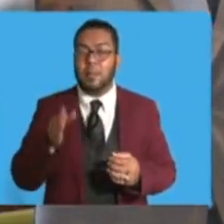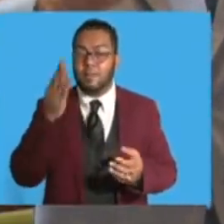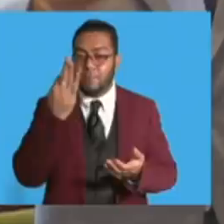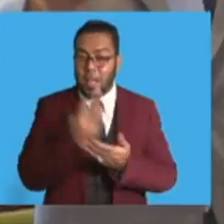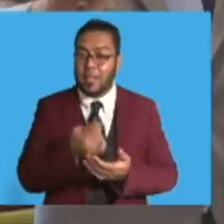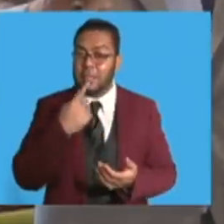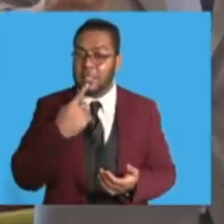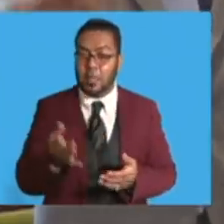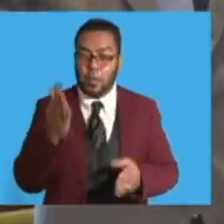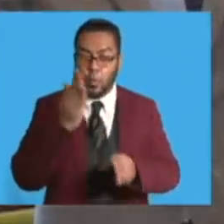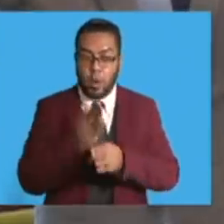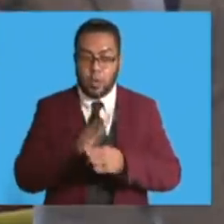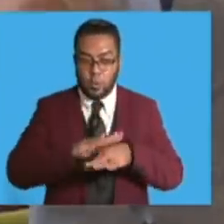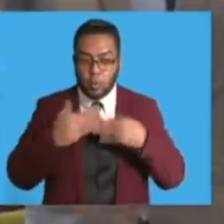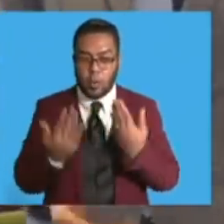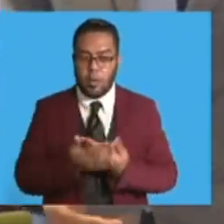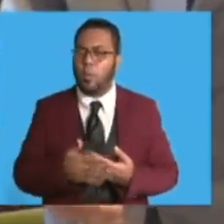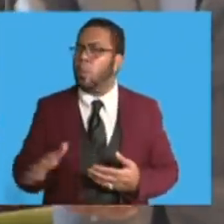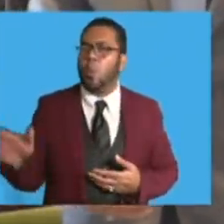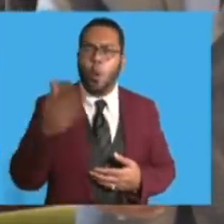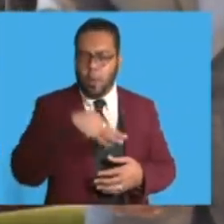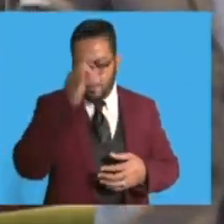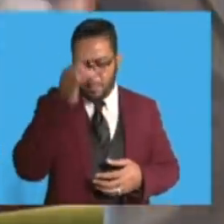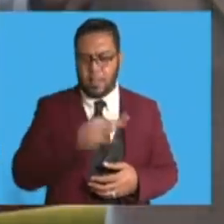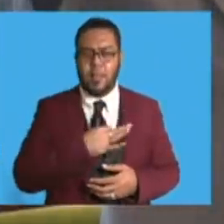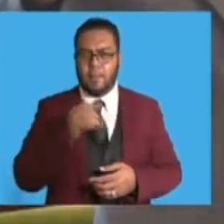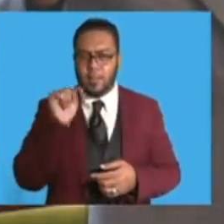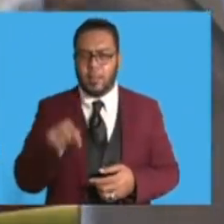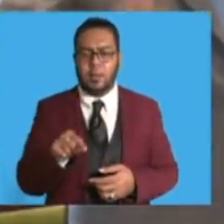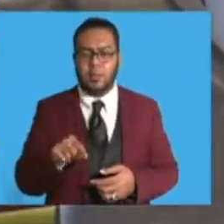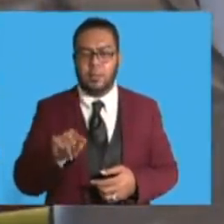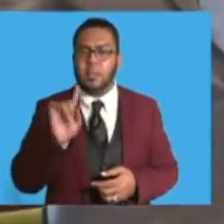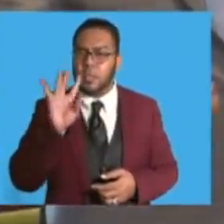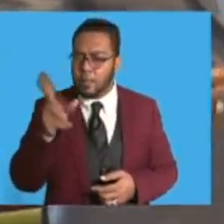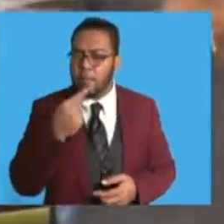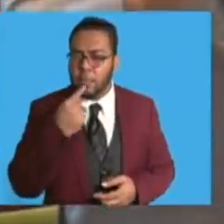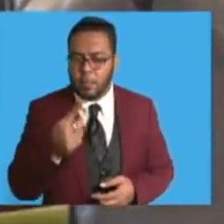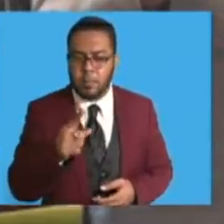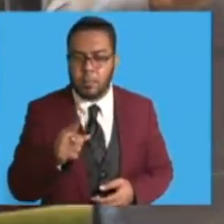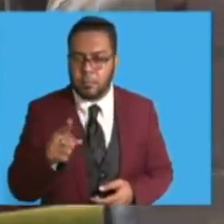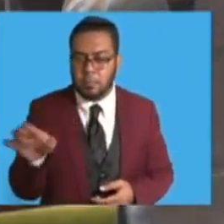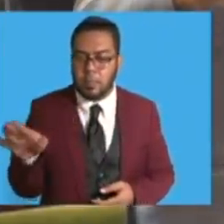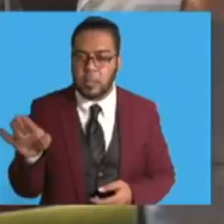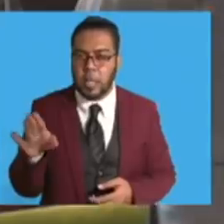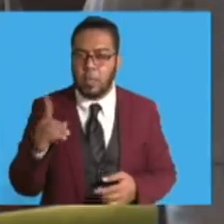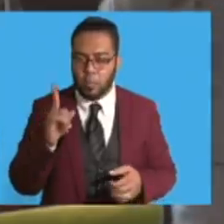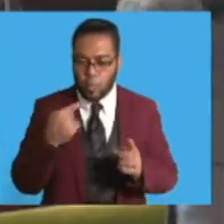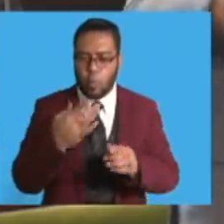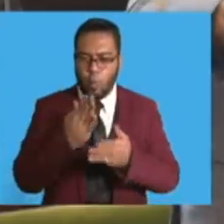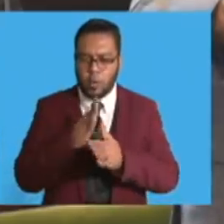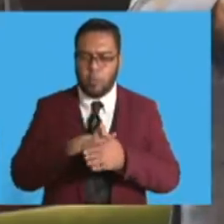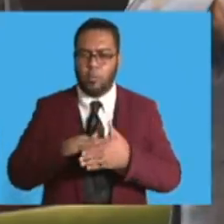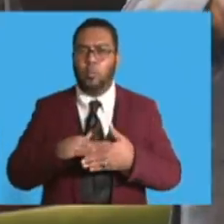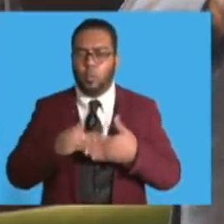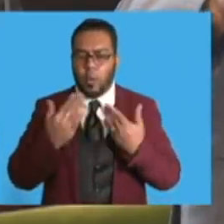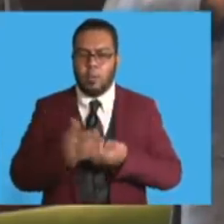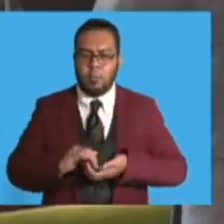that we need to work together, we all believe in that. Some of them have said that, but some of them continue to spew